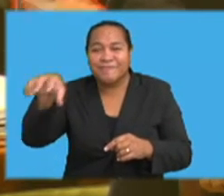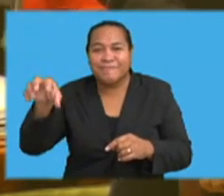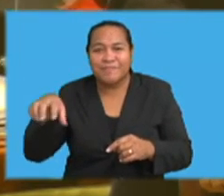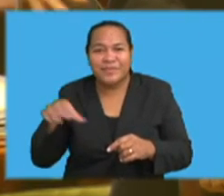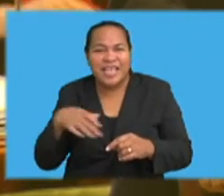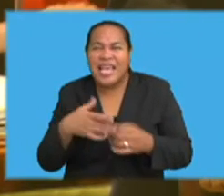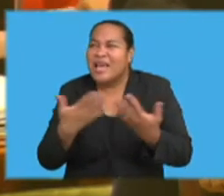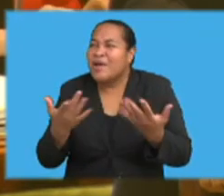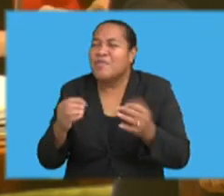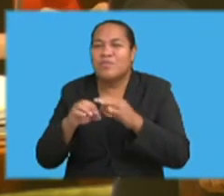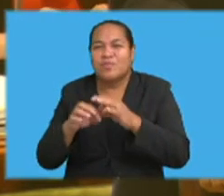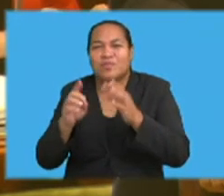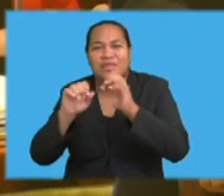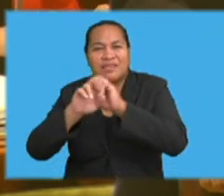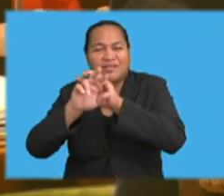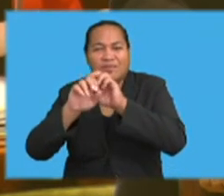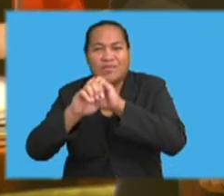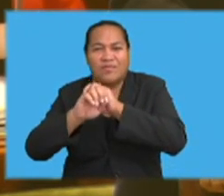and Maduwata,